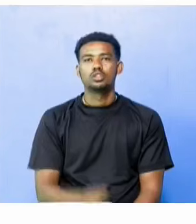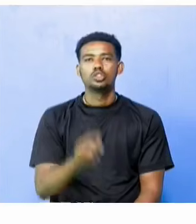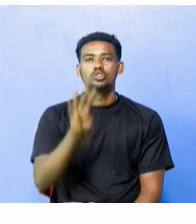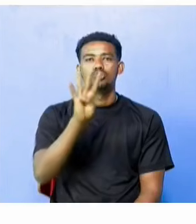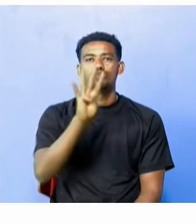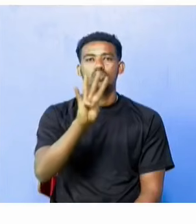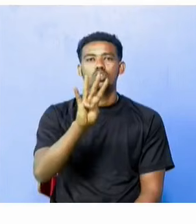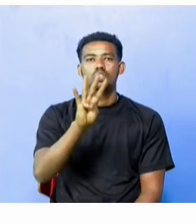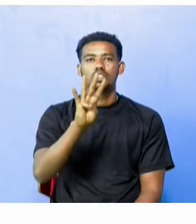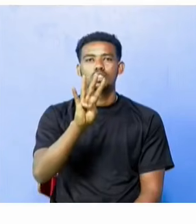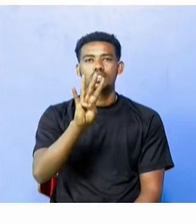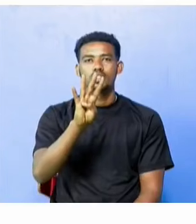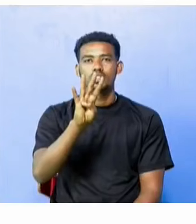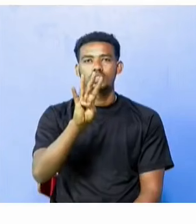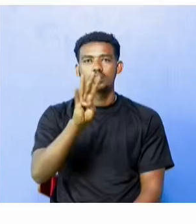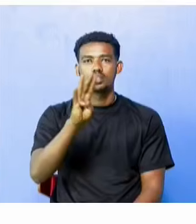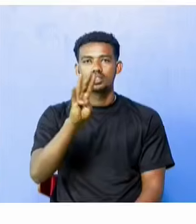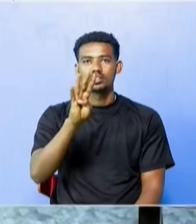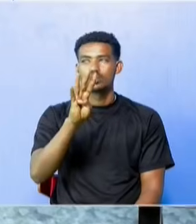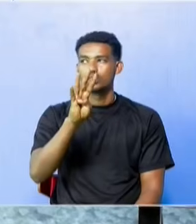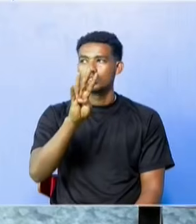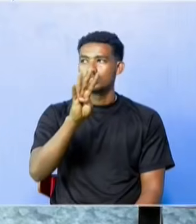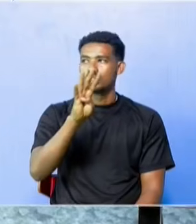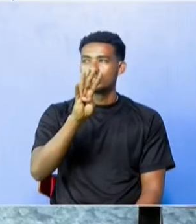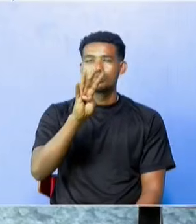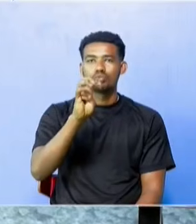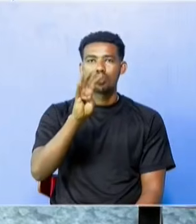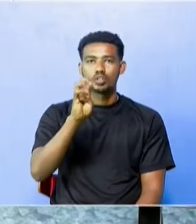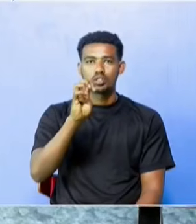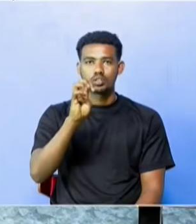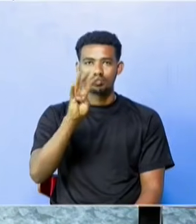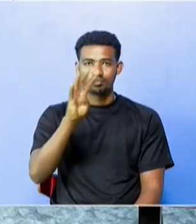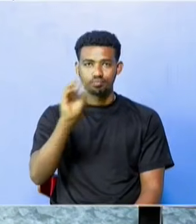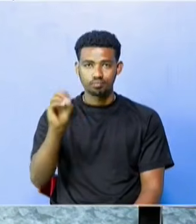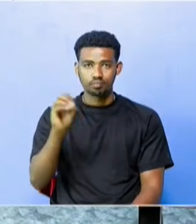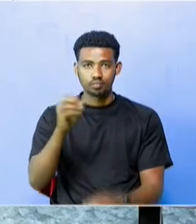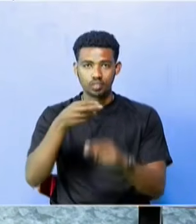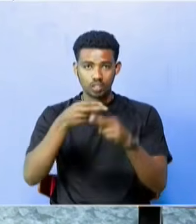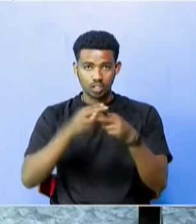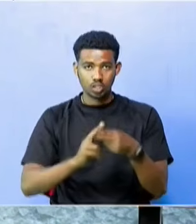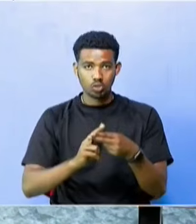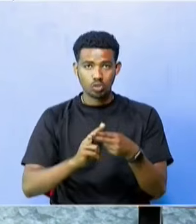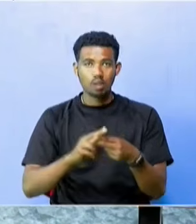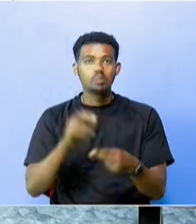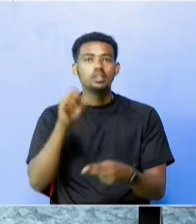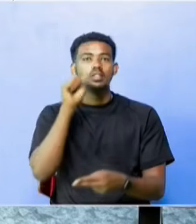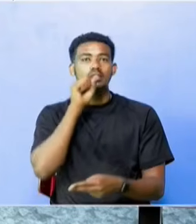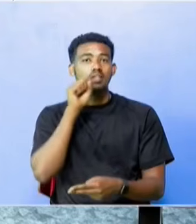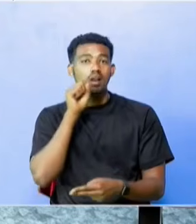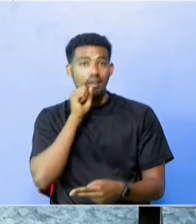40 kilogram. All right? And Saada weighs,